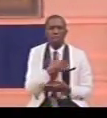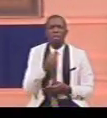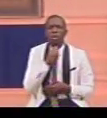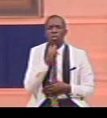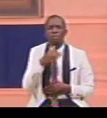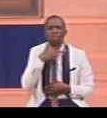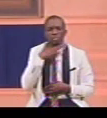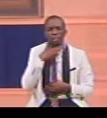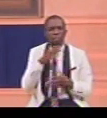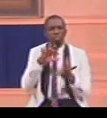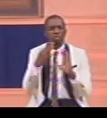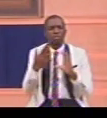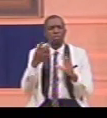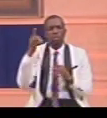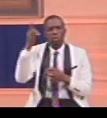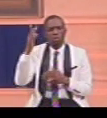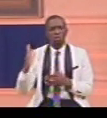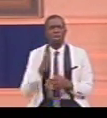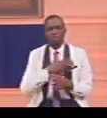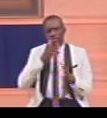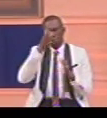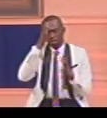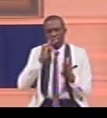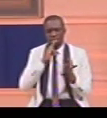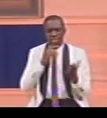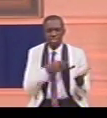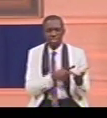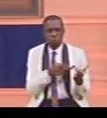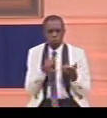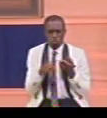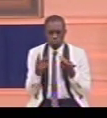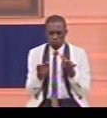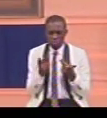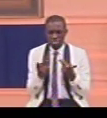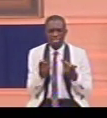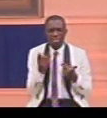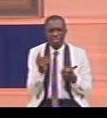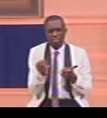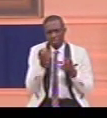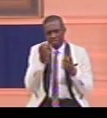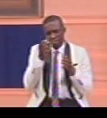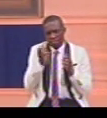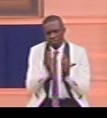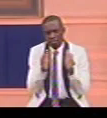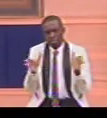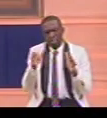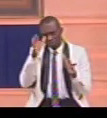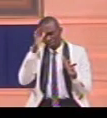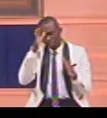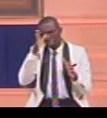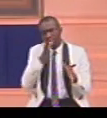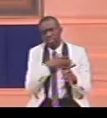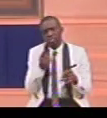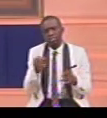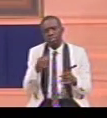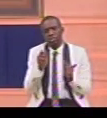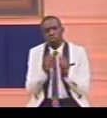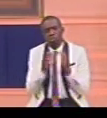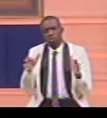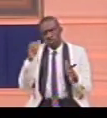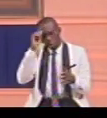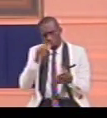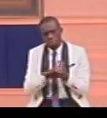is this look at this to visit the fatherless and widows in their Affliction and to keep